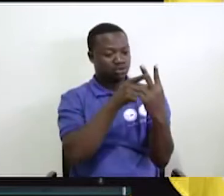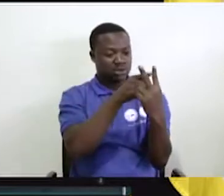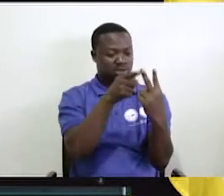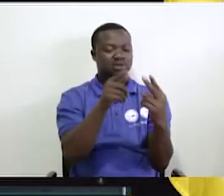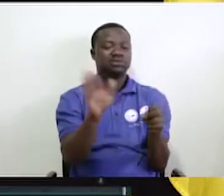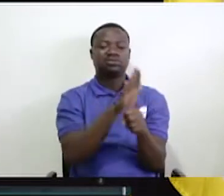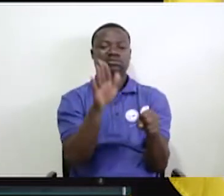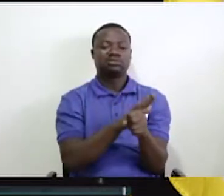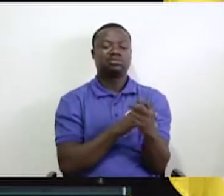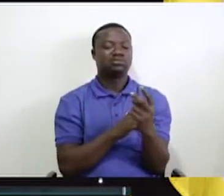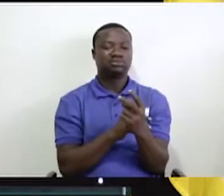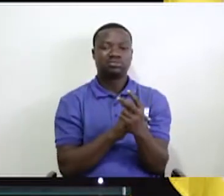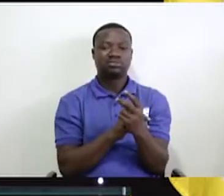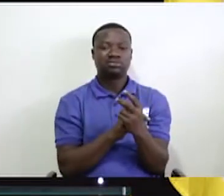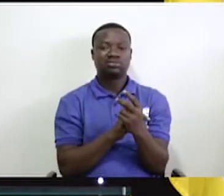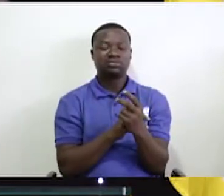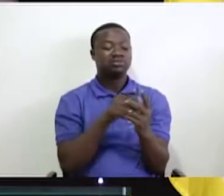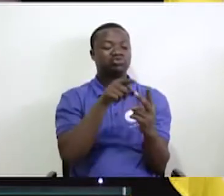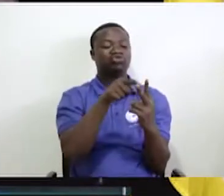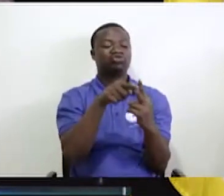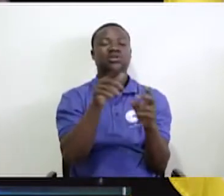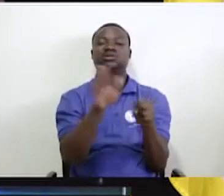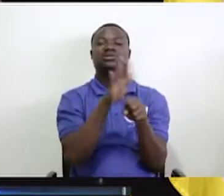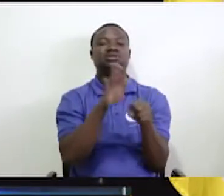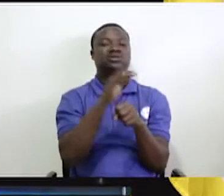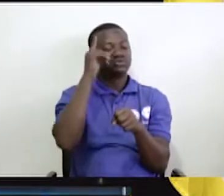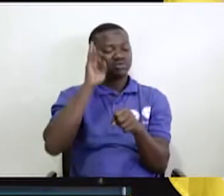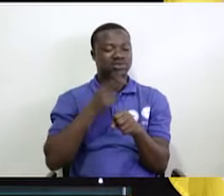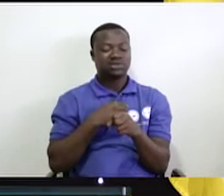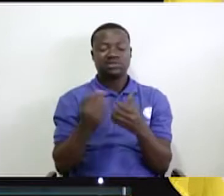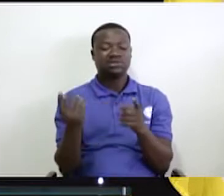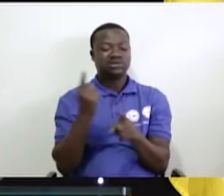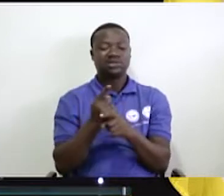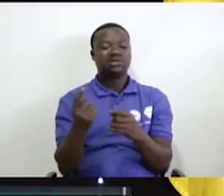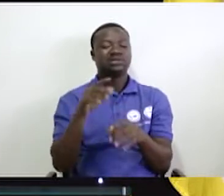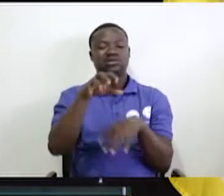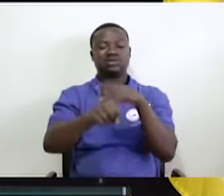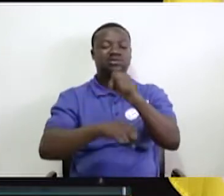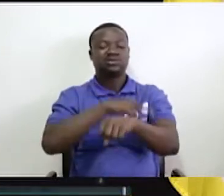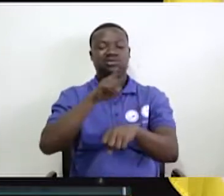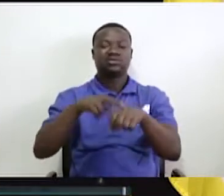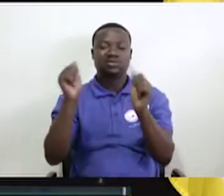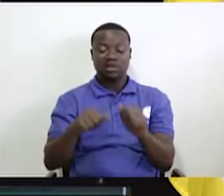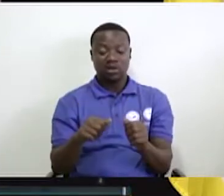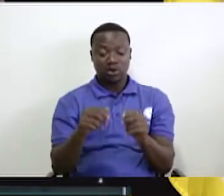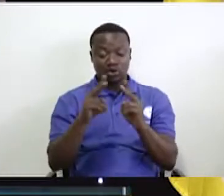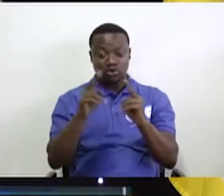Nothing else. It should be enough. But see, to be able to live a victorious